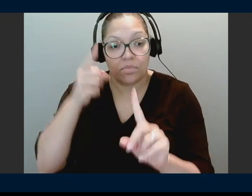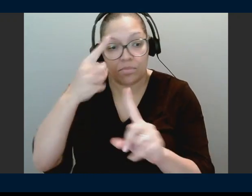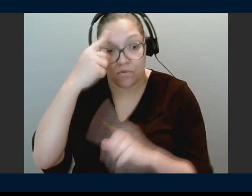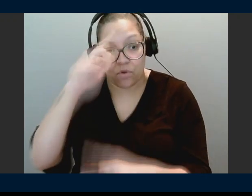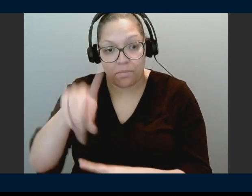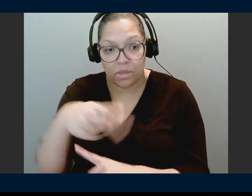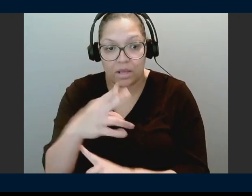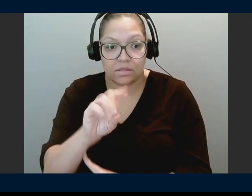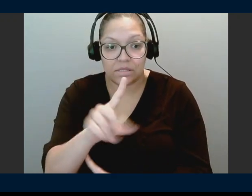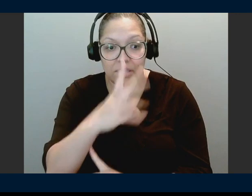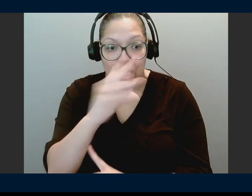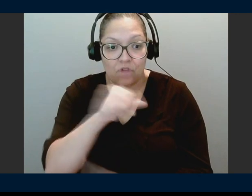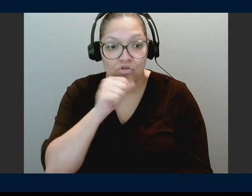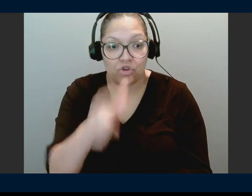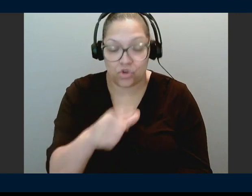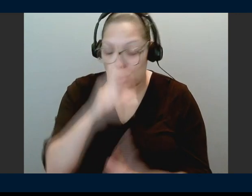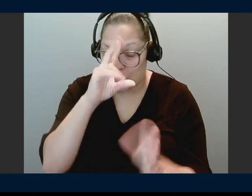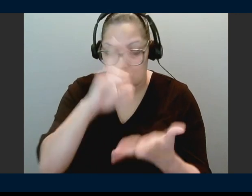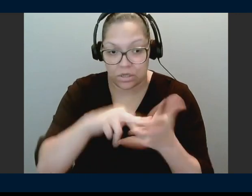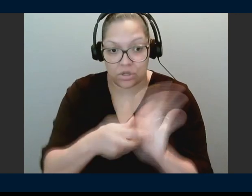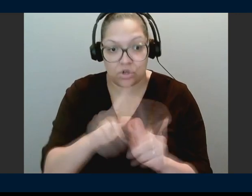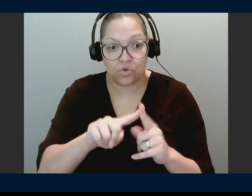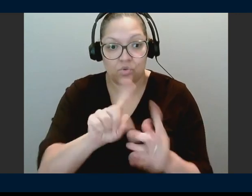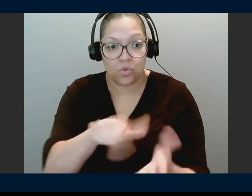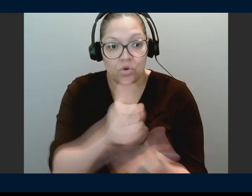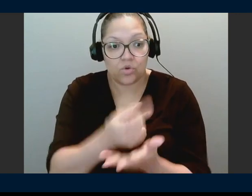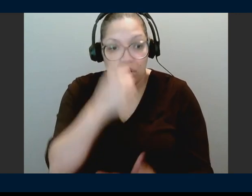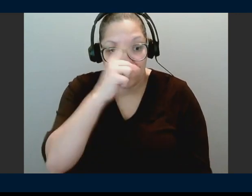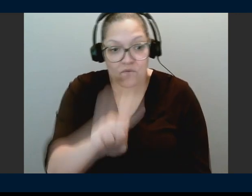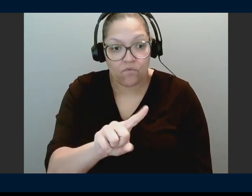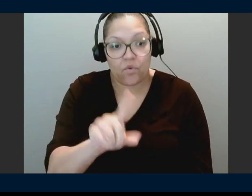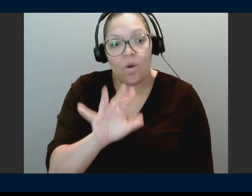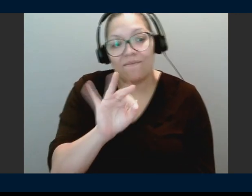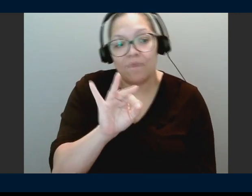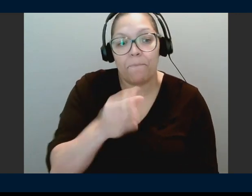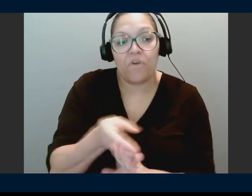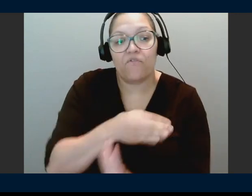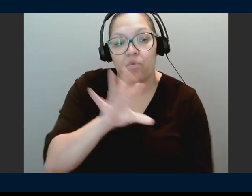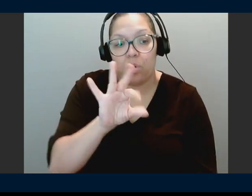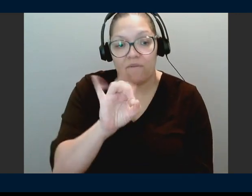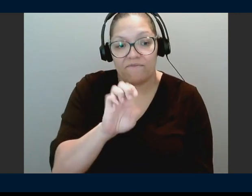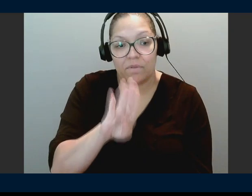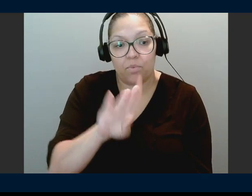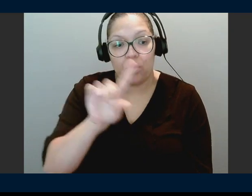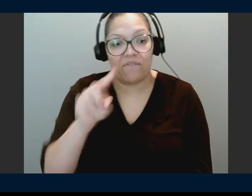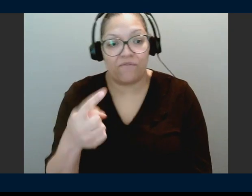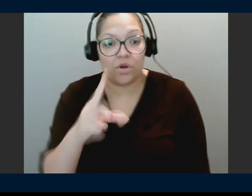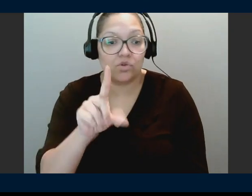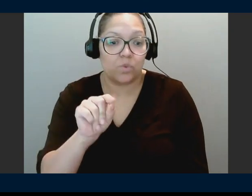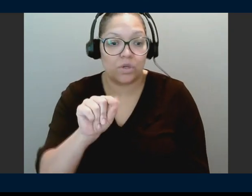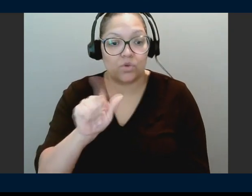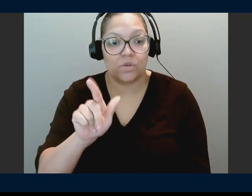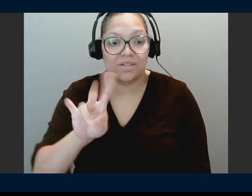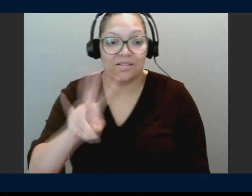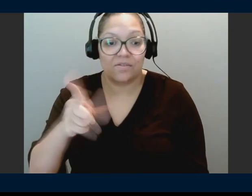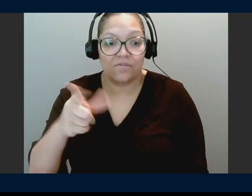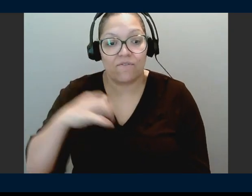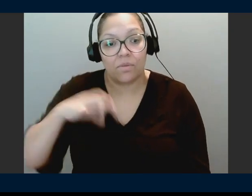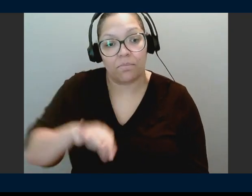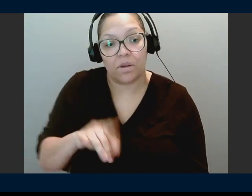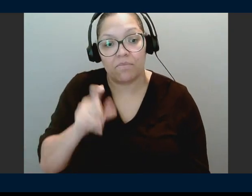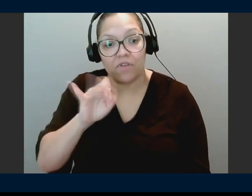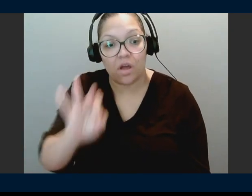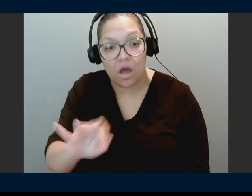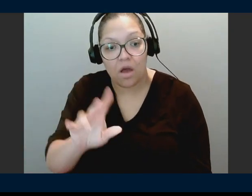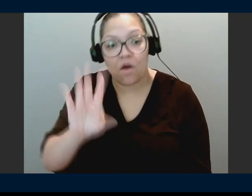intend to graduate prior to February 1st of 2027. Both these programs, again, have really great benefits of $45,000 annual